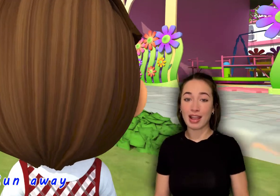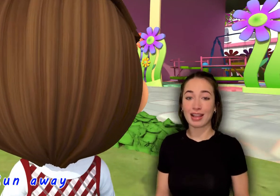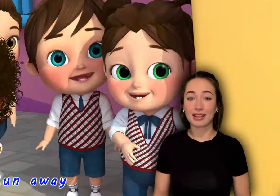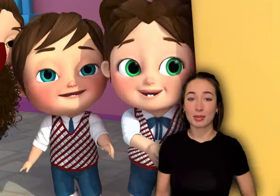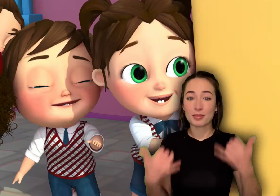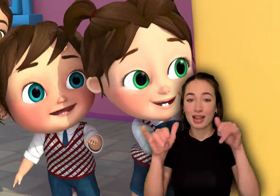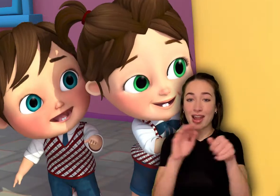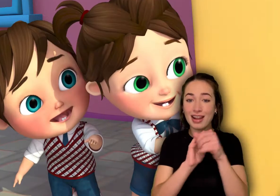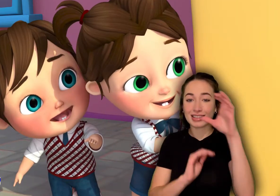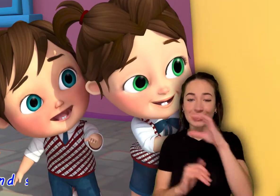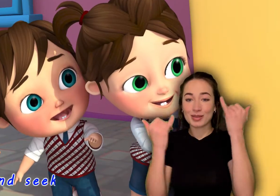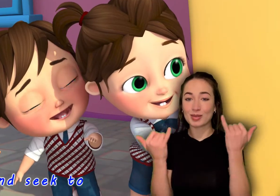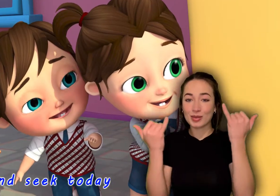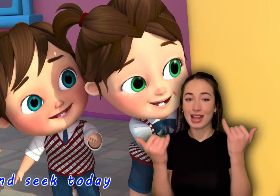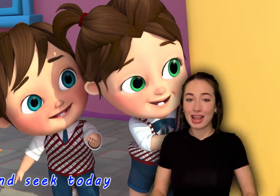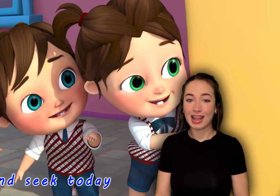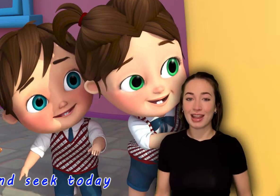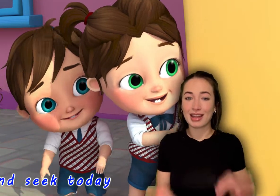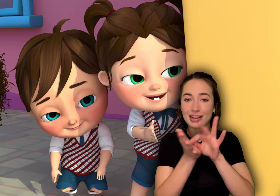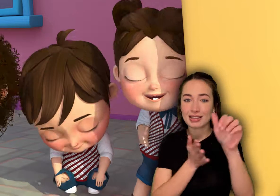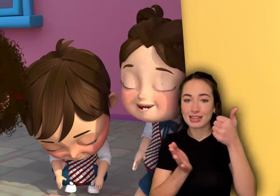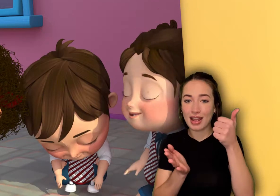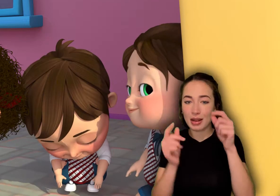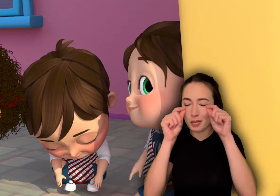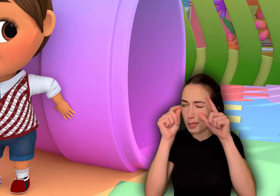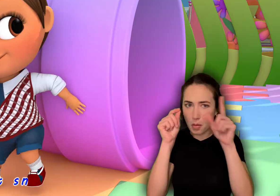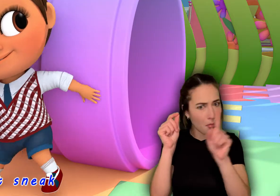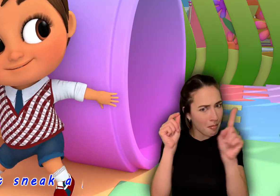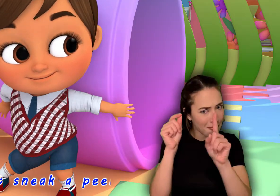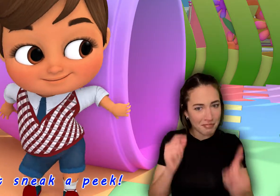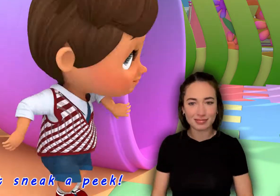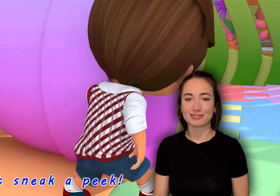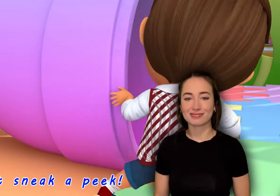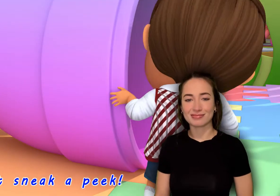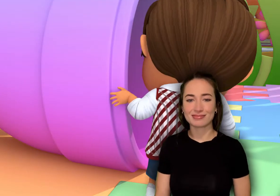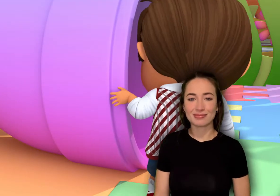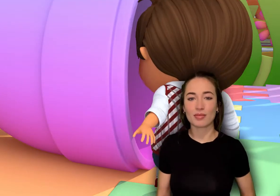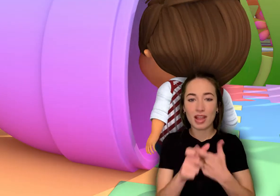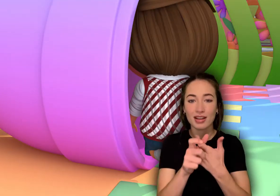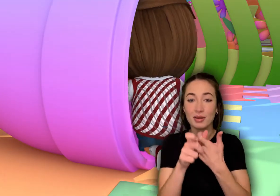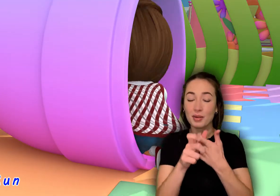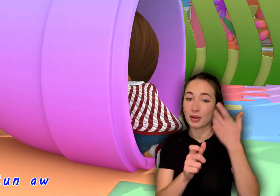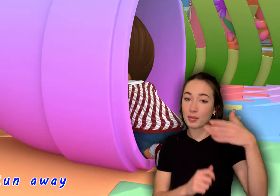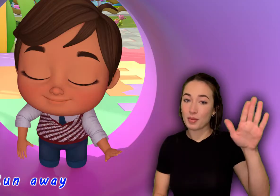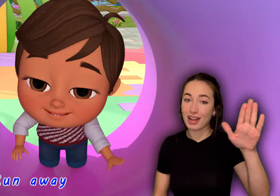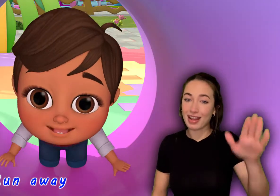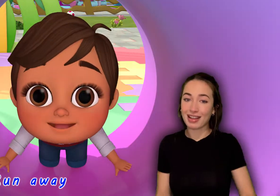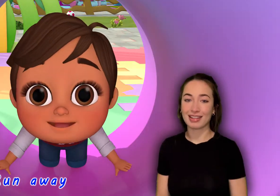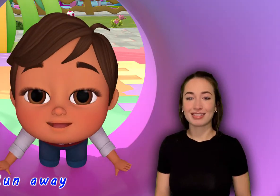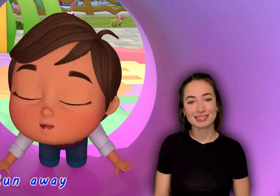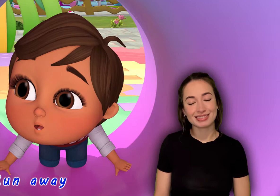Run away. We'll play hide and seek today. Count to 10, don't sneak a peek.